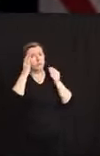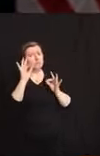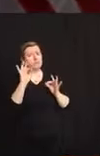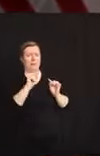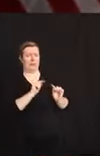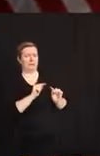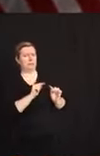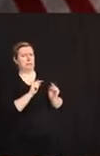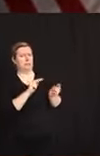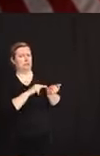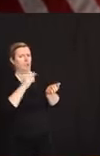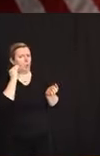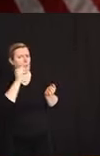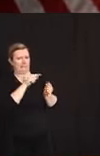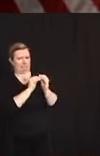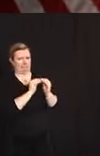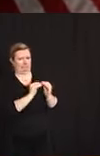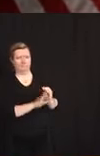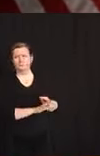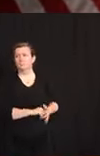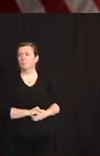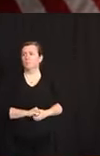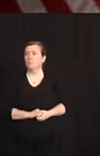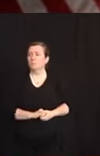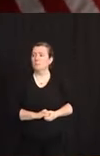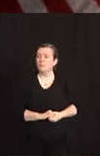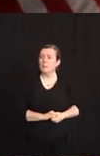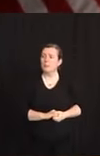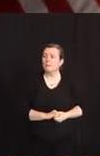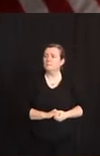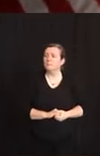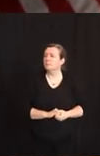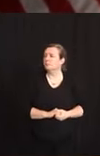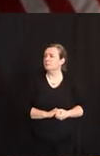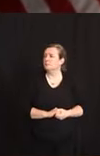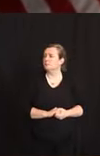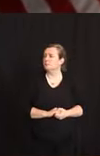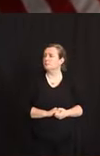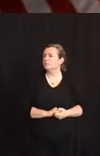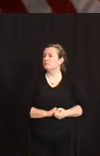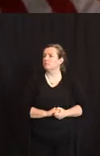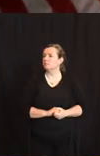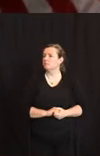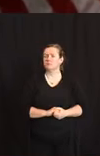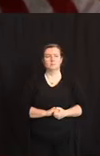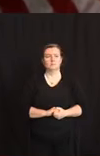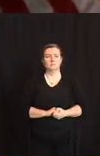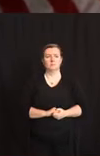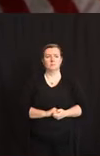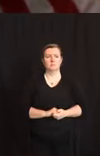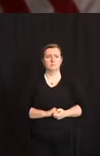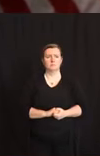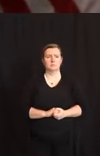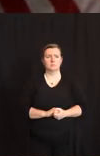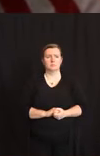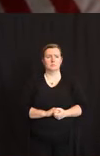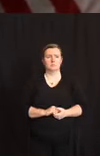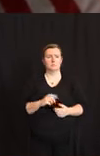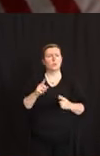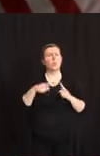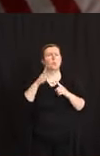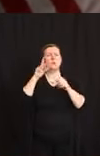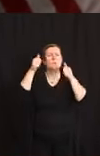I'm sorry. You asked about the 21. When will you post reports about the 21 nursing home inspections that were